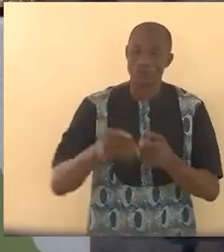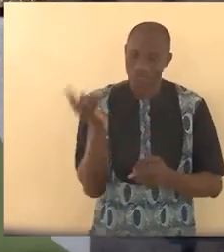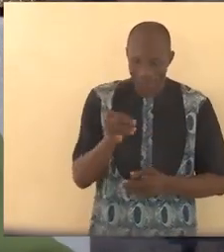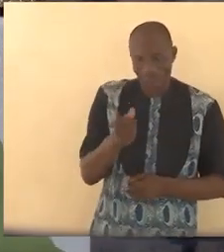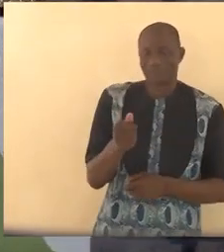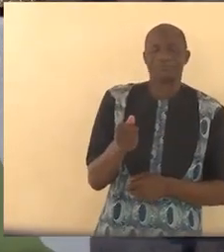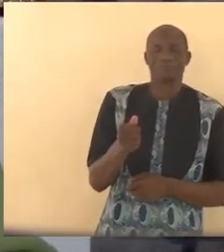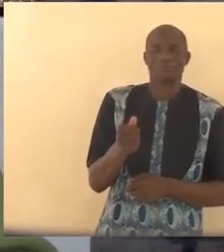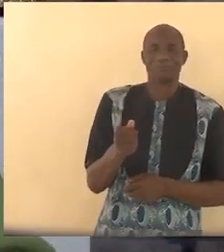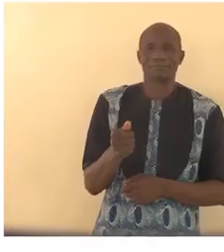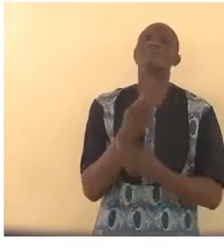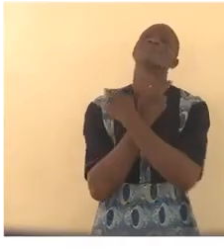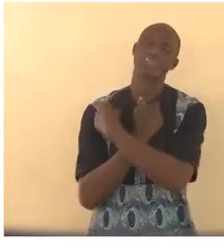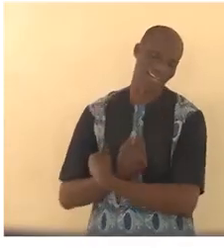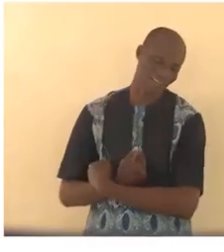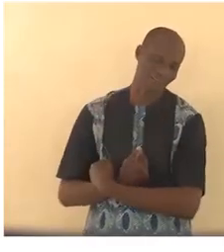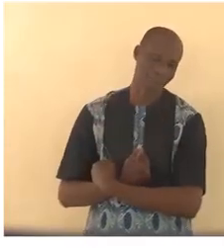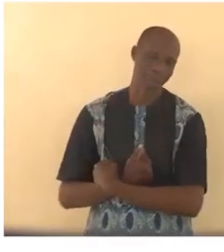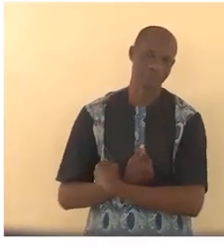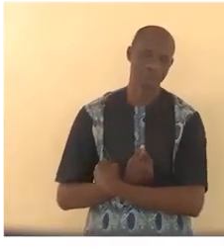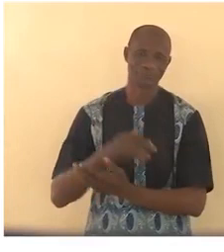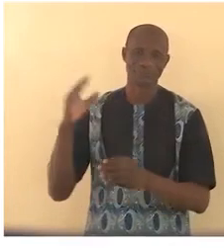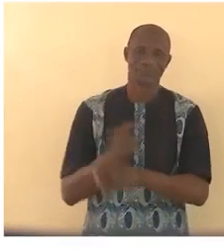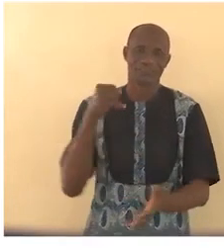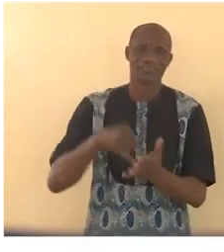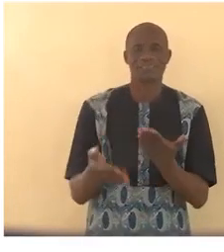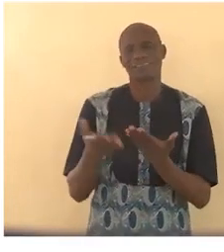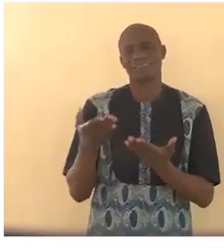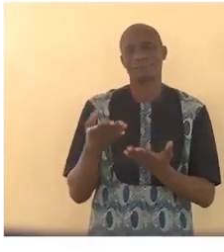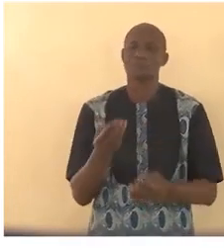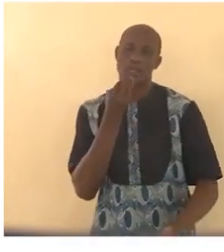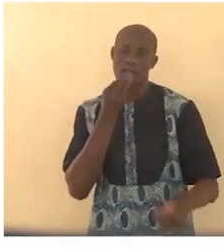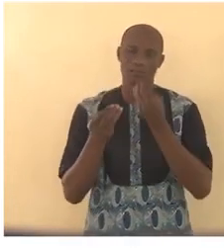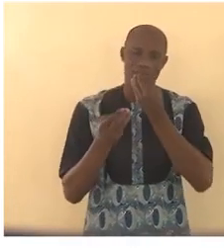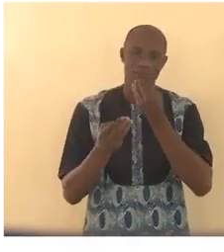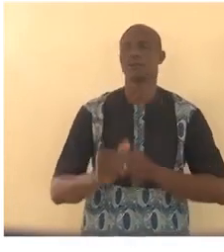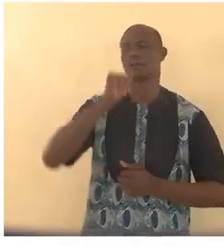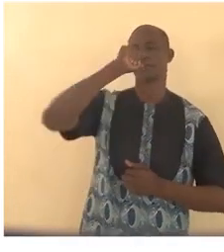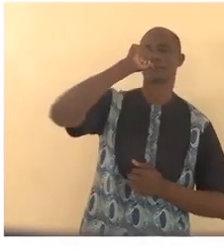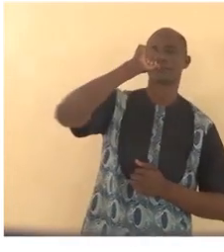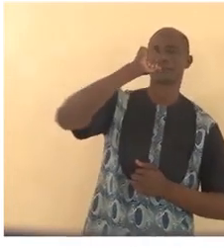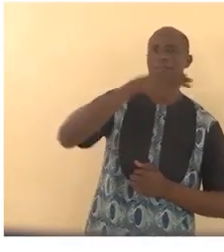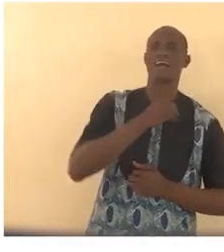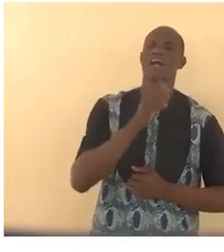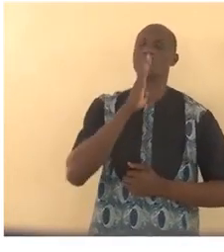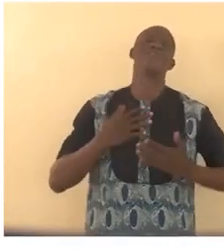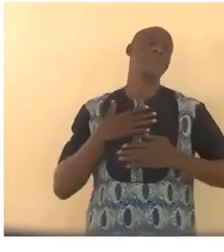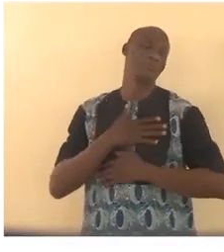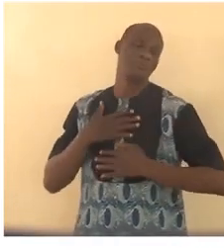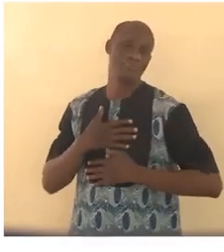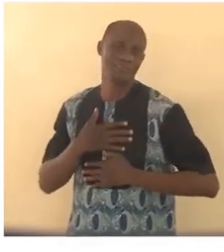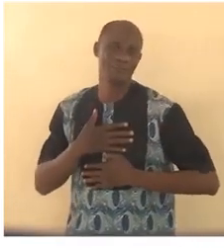to himself, relax, take it easy, eat, drink, and be